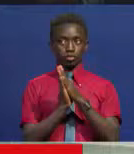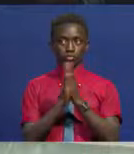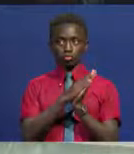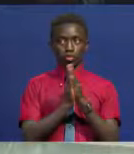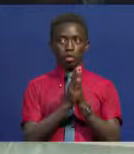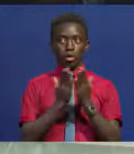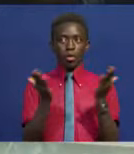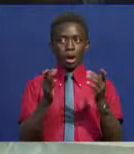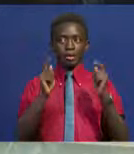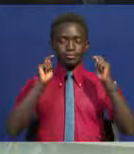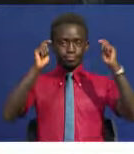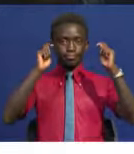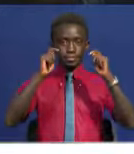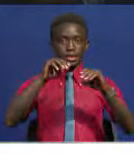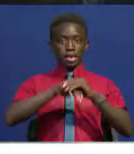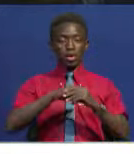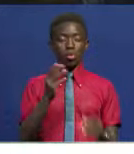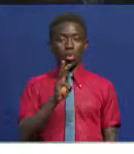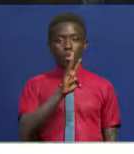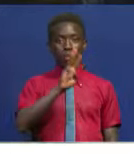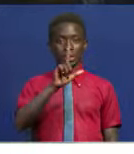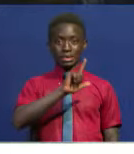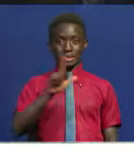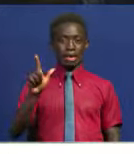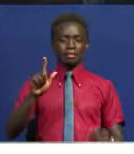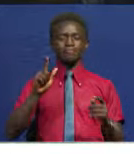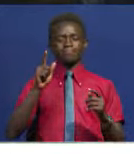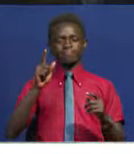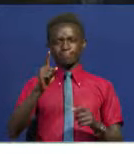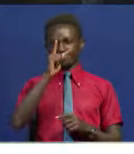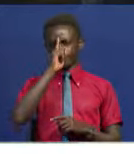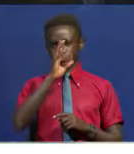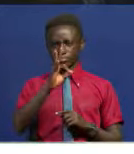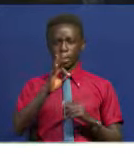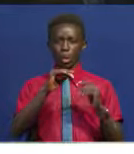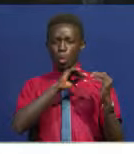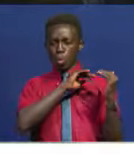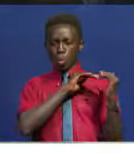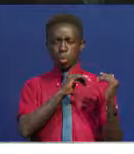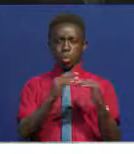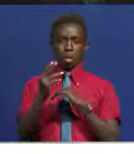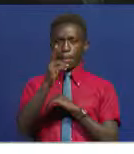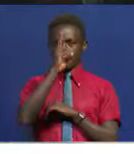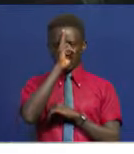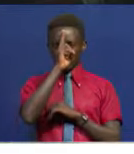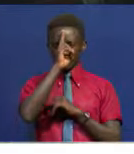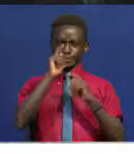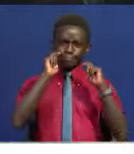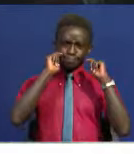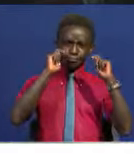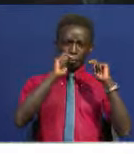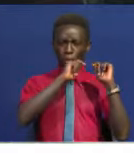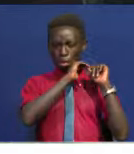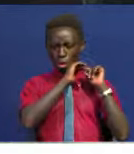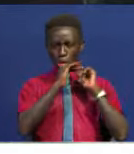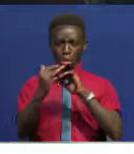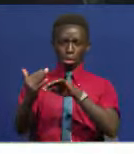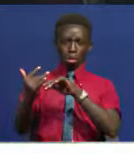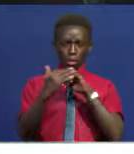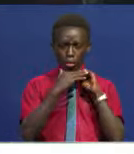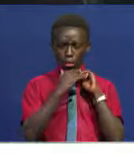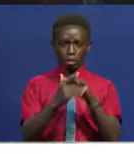Yaki in kangi turned violent as protesters engaged police in running battles barricaded roads and engaged in Acts of